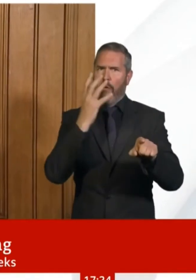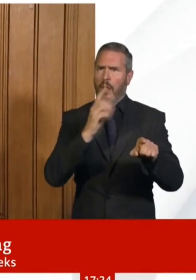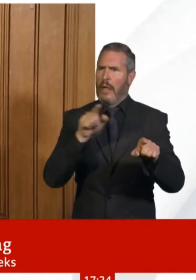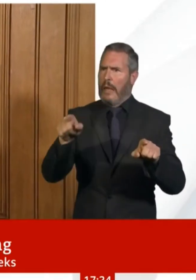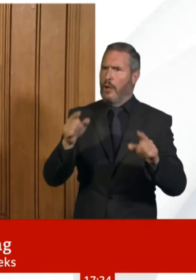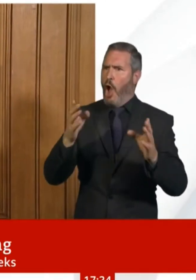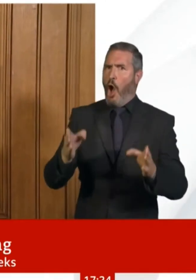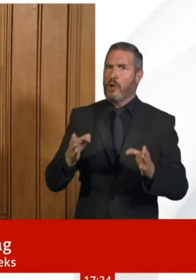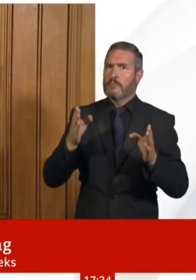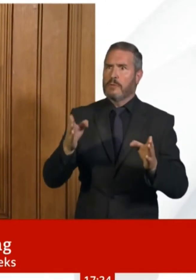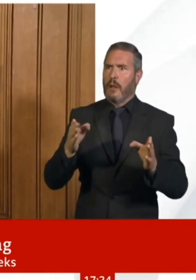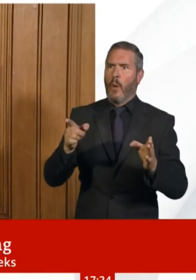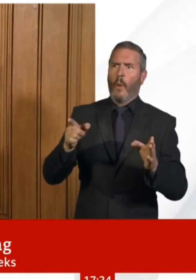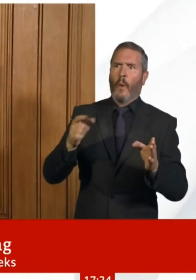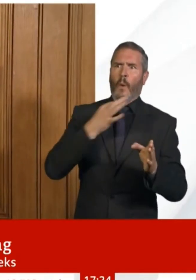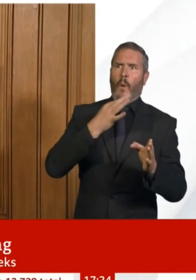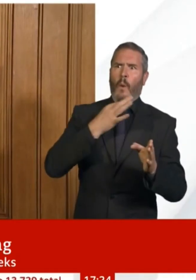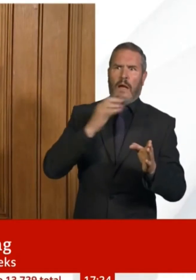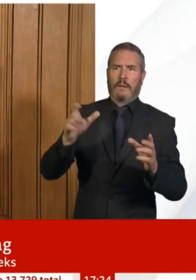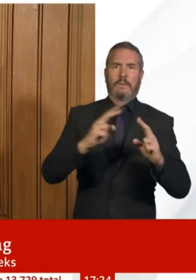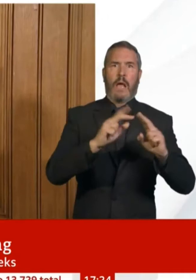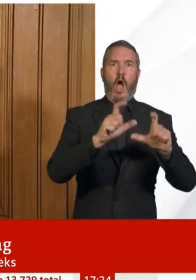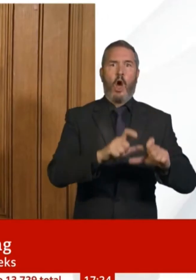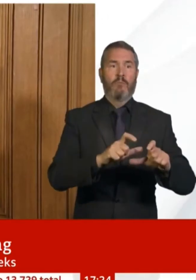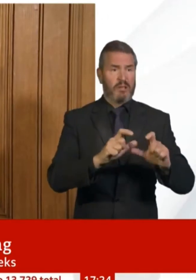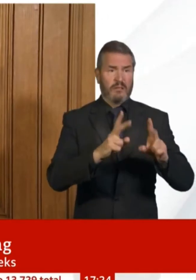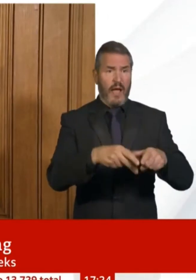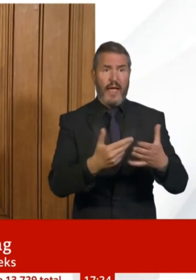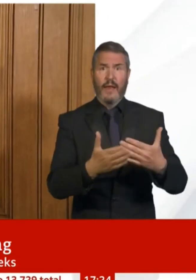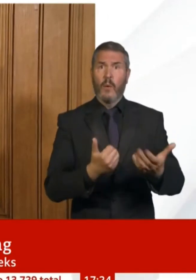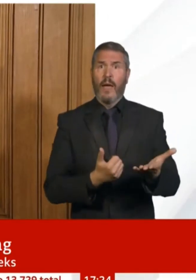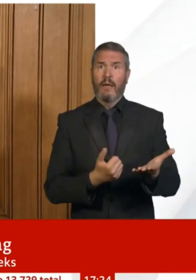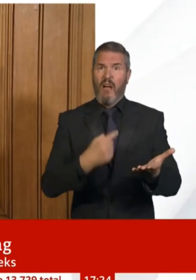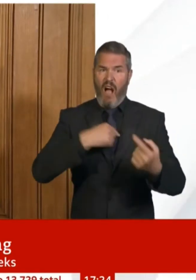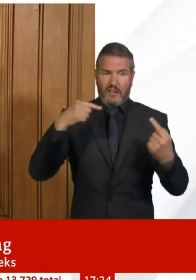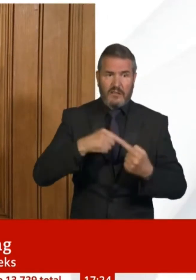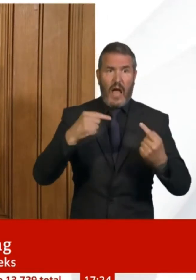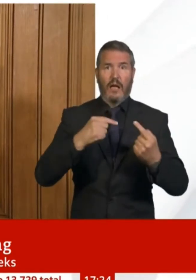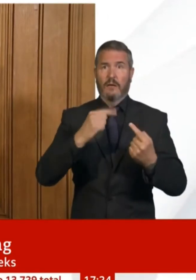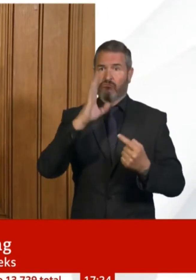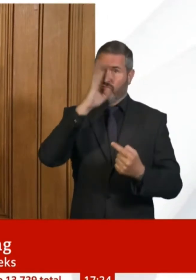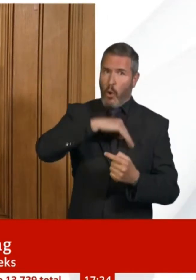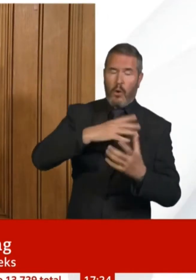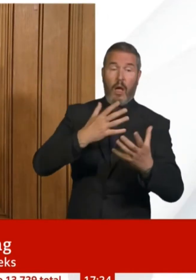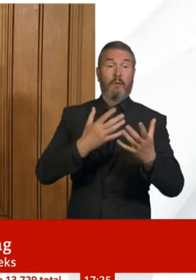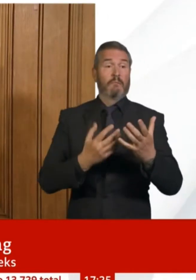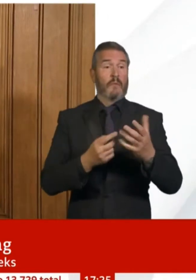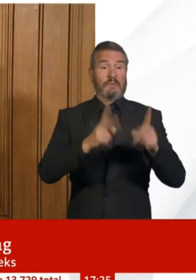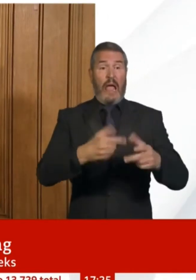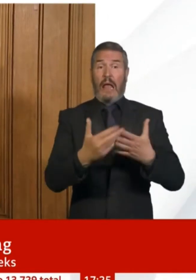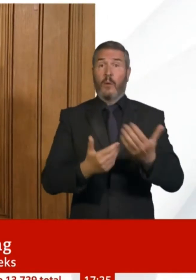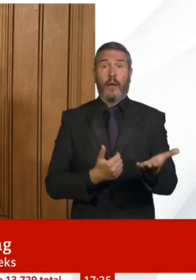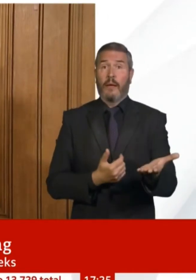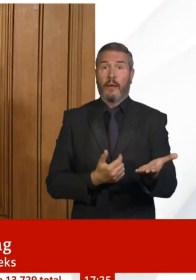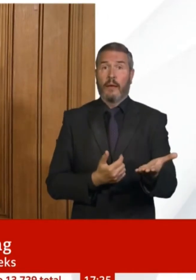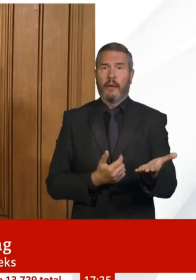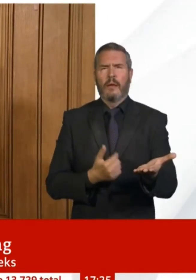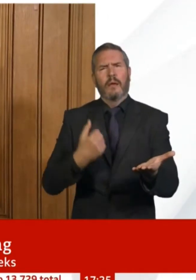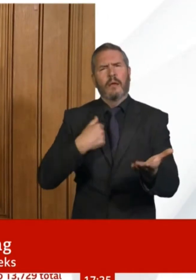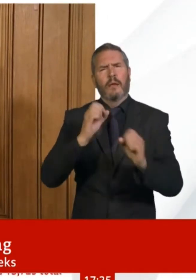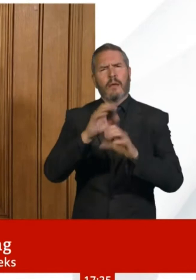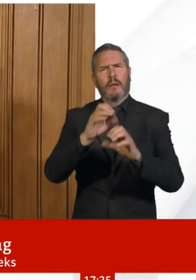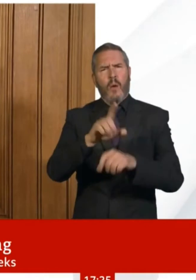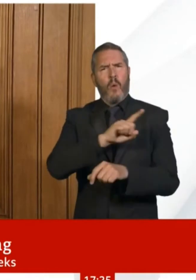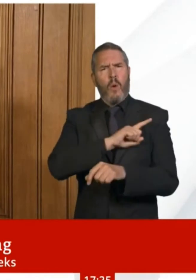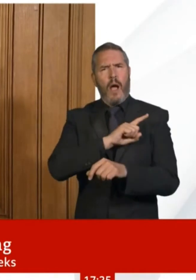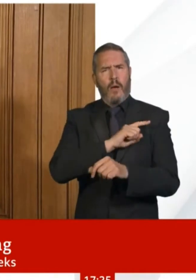hospital was dangerous for them, and actually they have a heart attack or a stroke or something important like that. And the reason I'm making this point, other